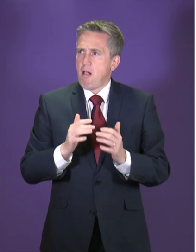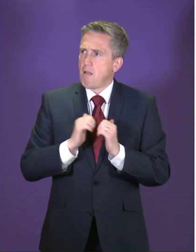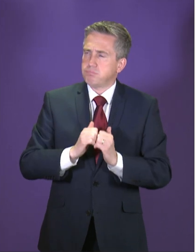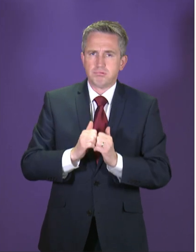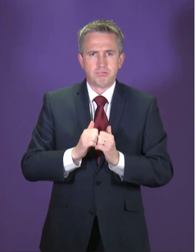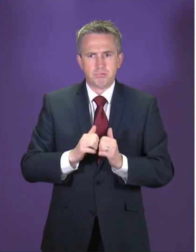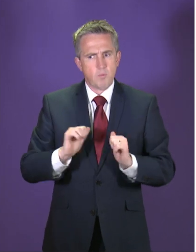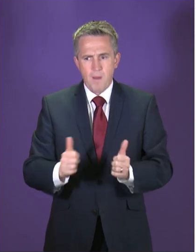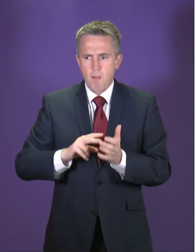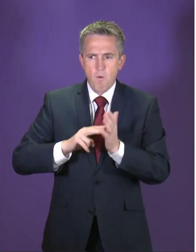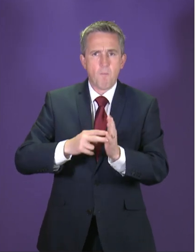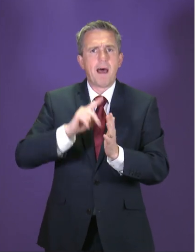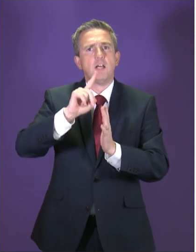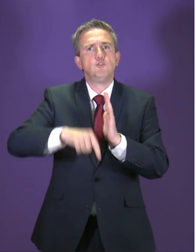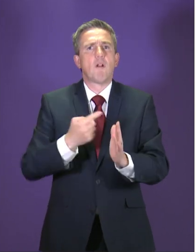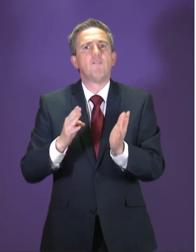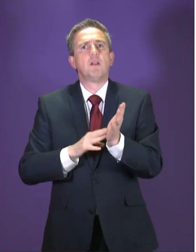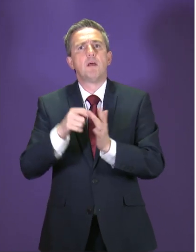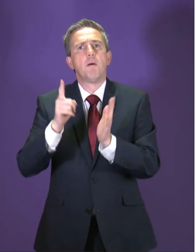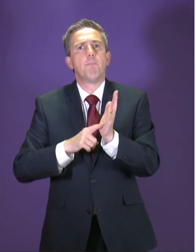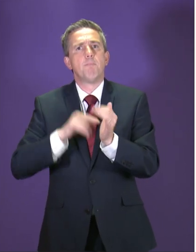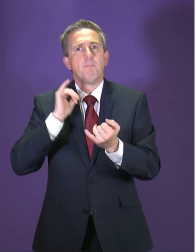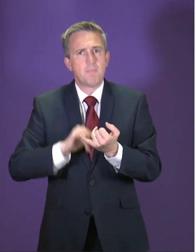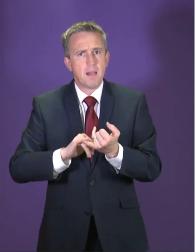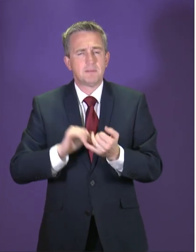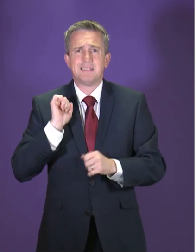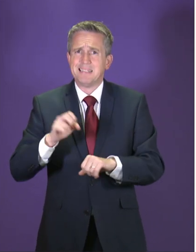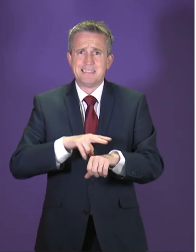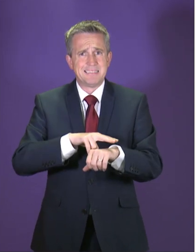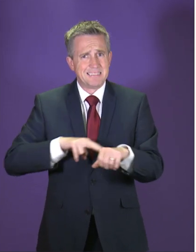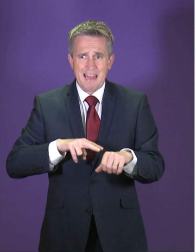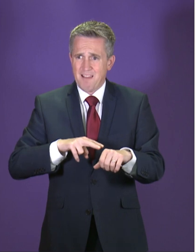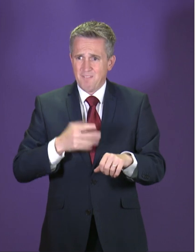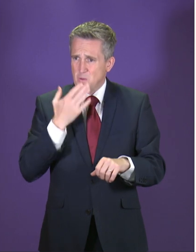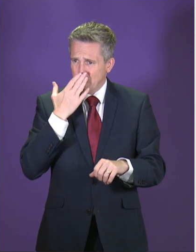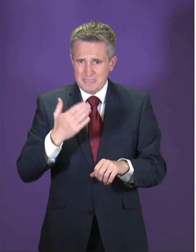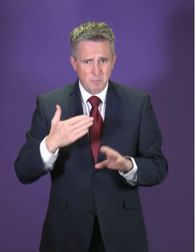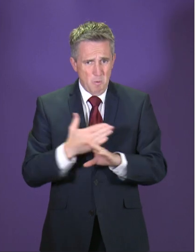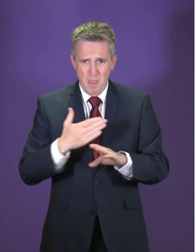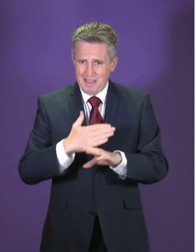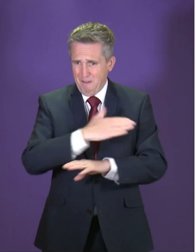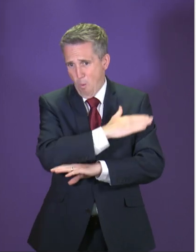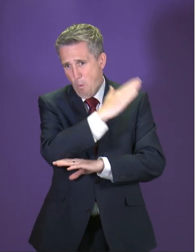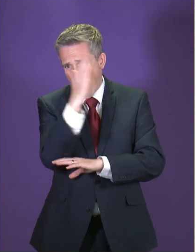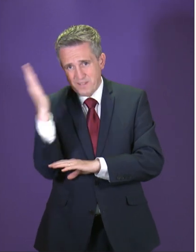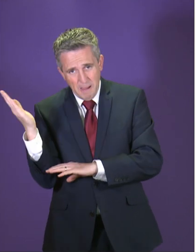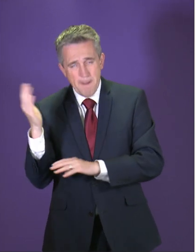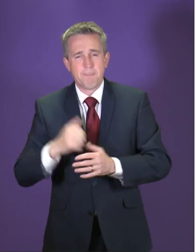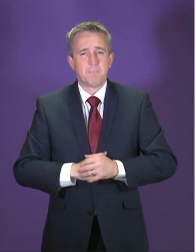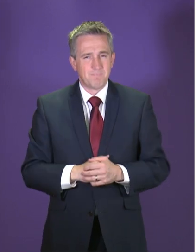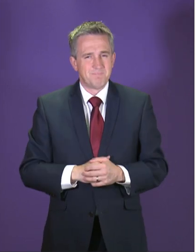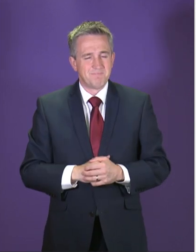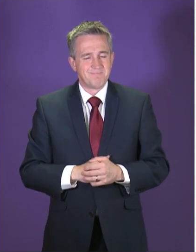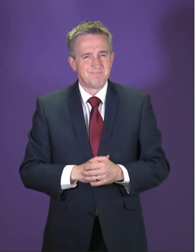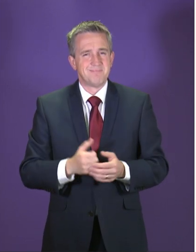by Jonathan Mills and his dedicated staff who never seem to sleep. I've been asked to lead off